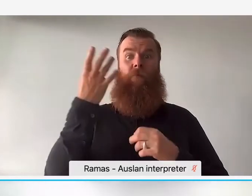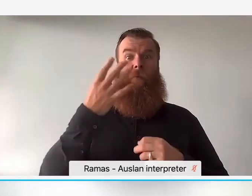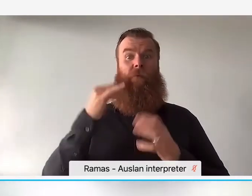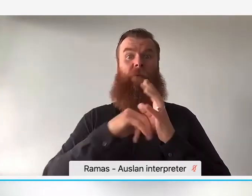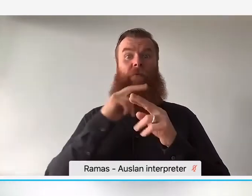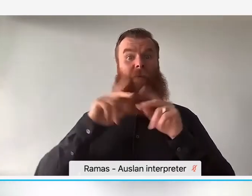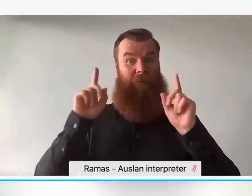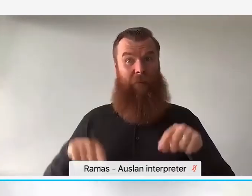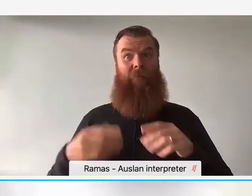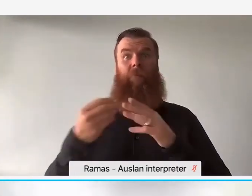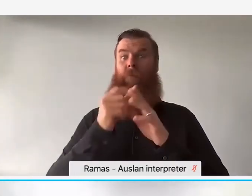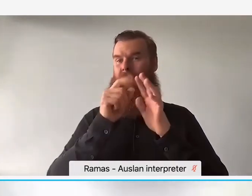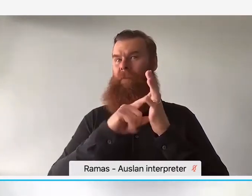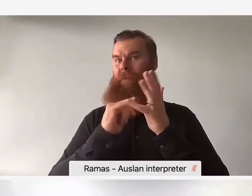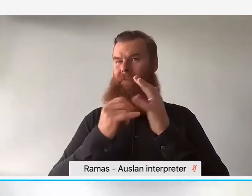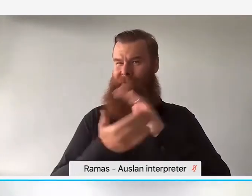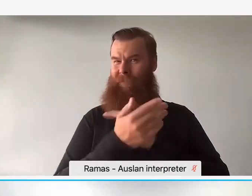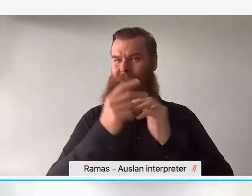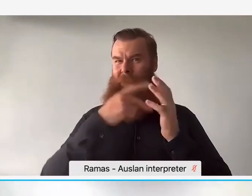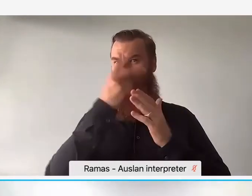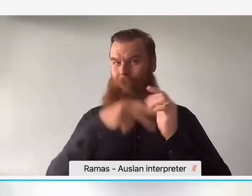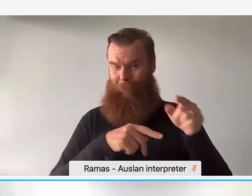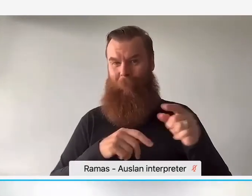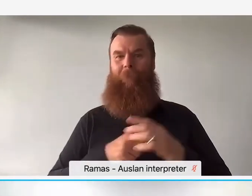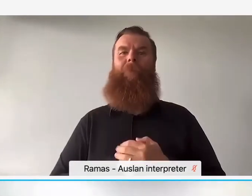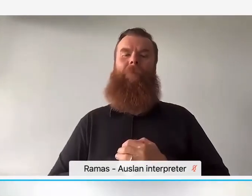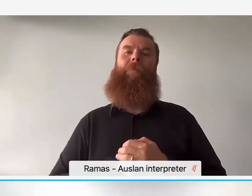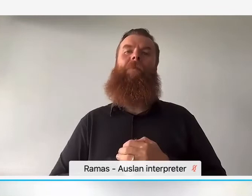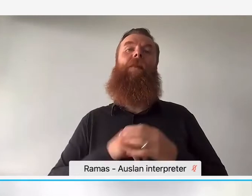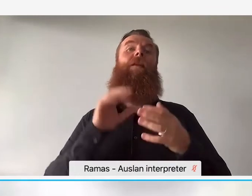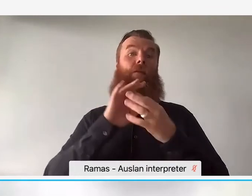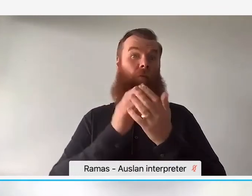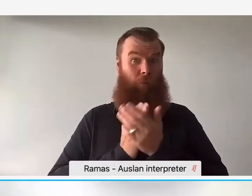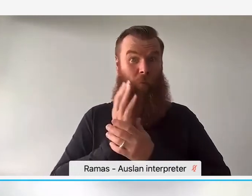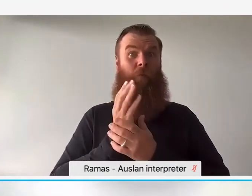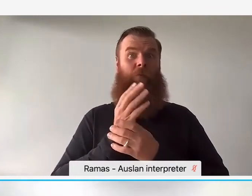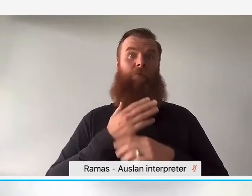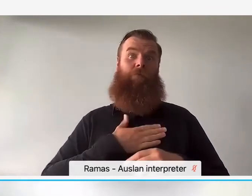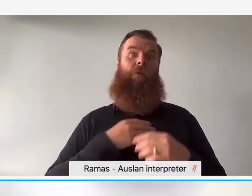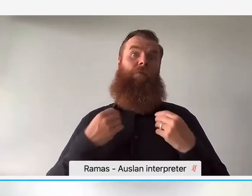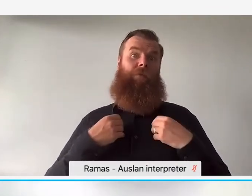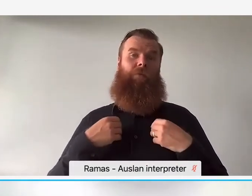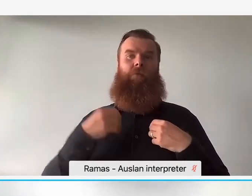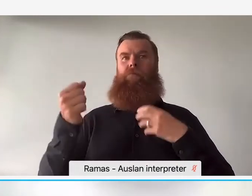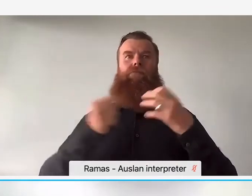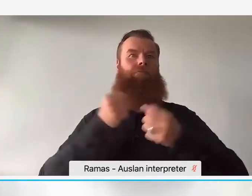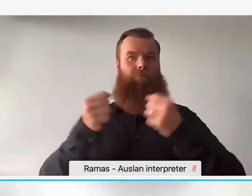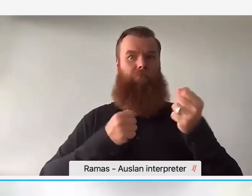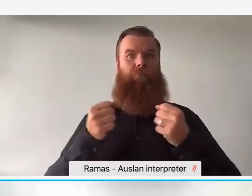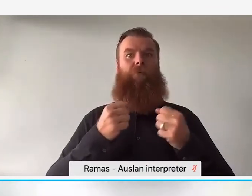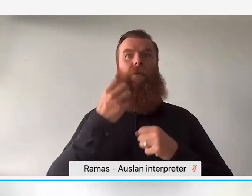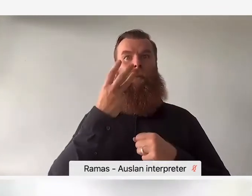Labour Scheme. During COVID, Bolton Clark had a further 3 workers join our organisation when